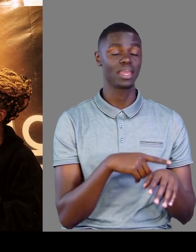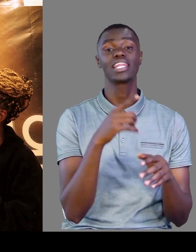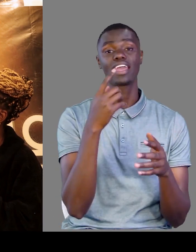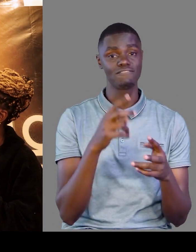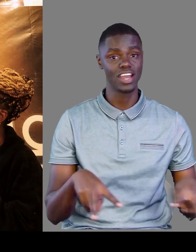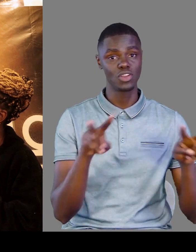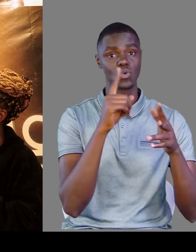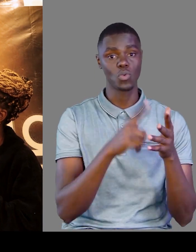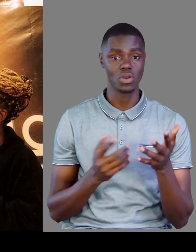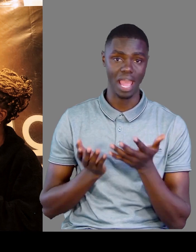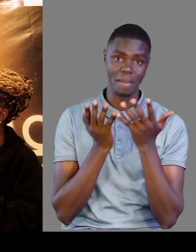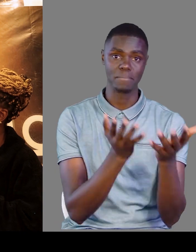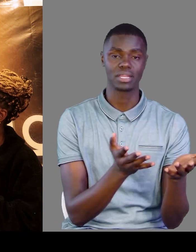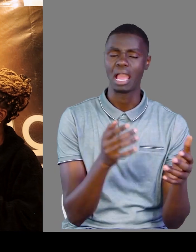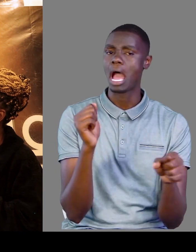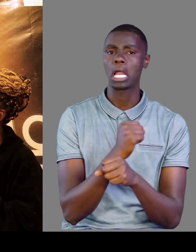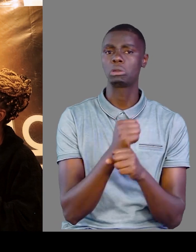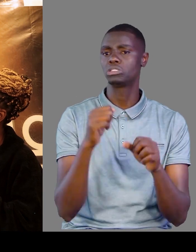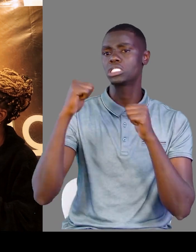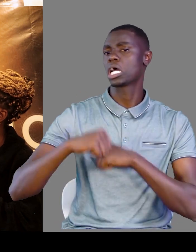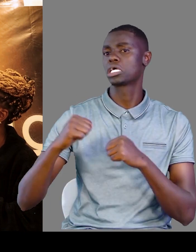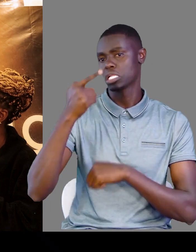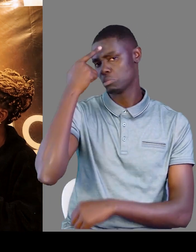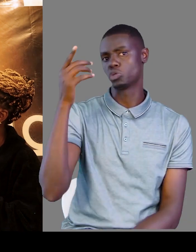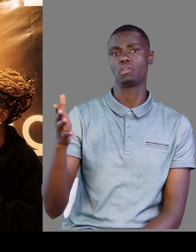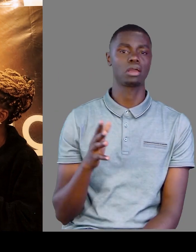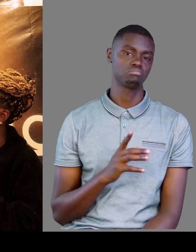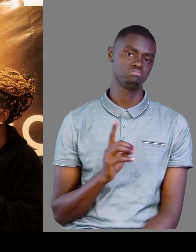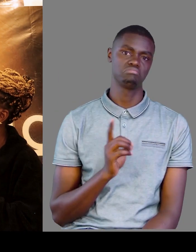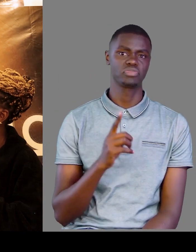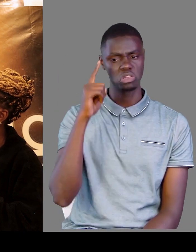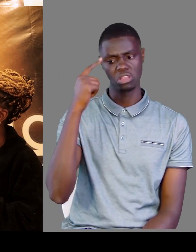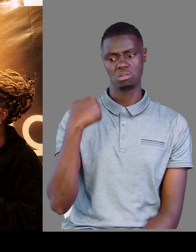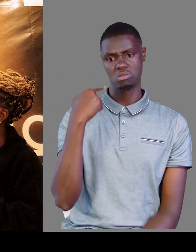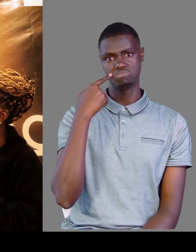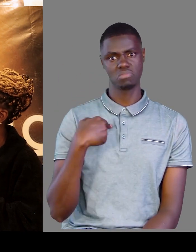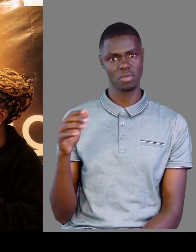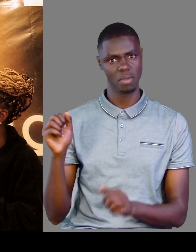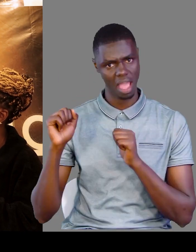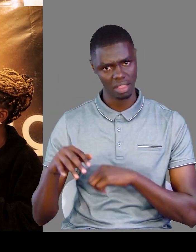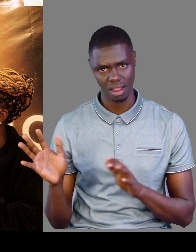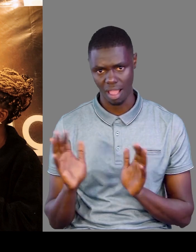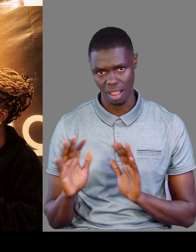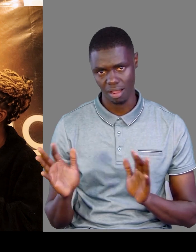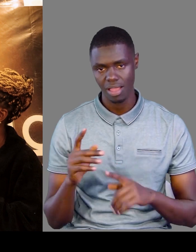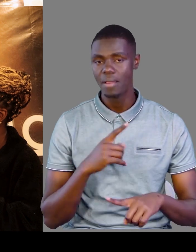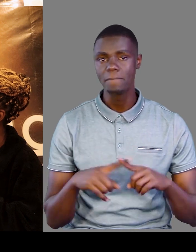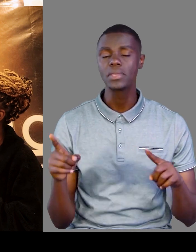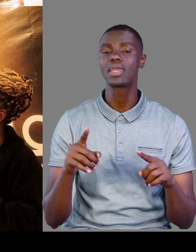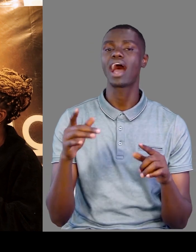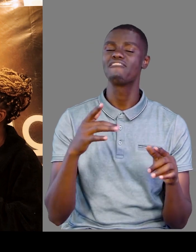the table. So I won't just agree because you're there or because you think you're somebody. I actually take very, very great